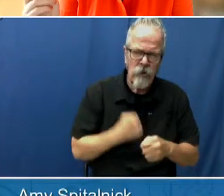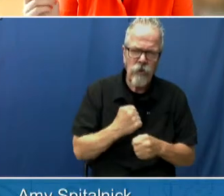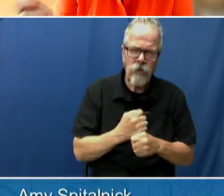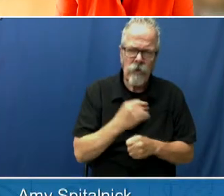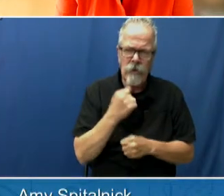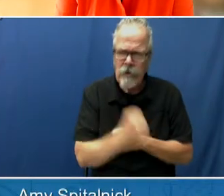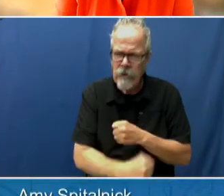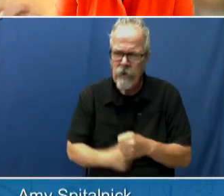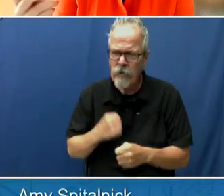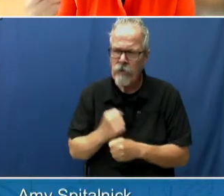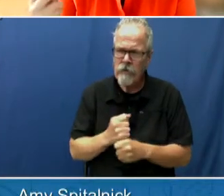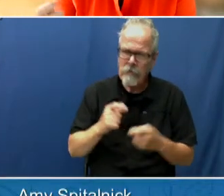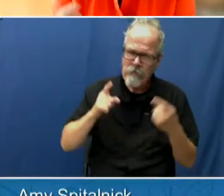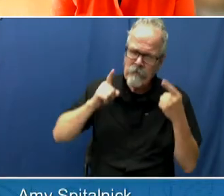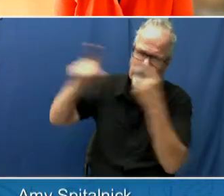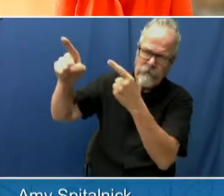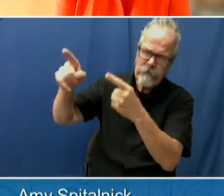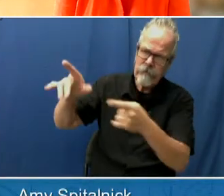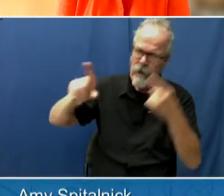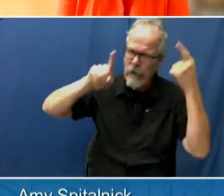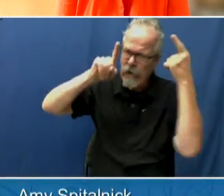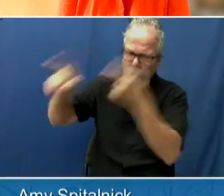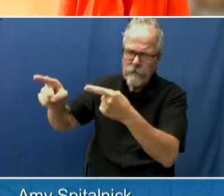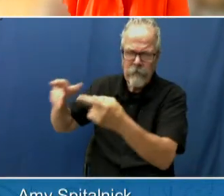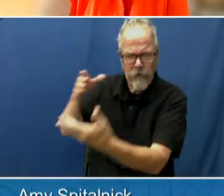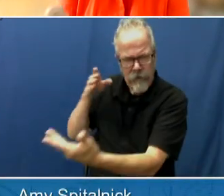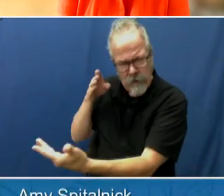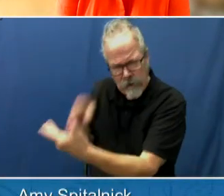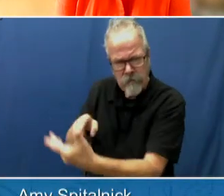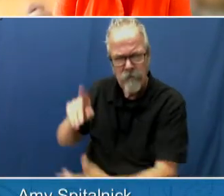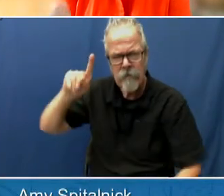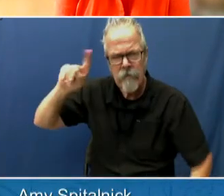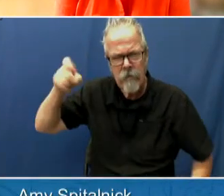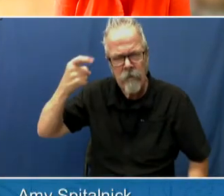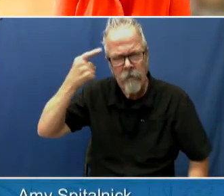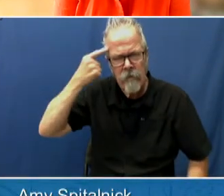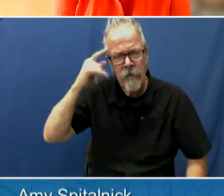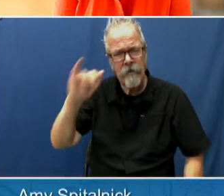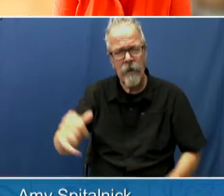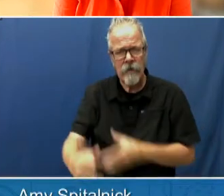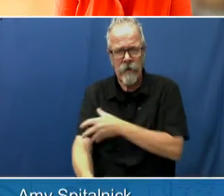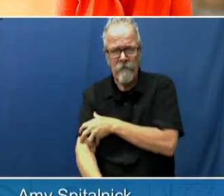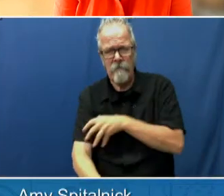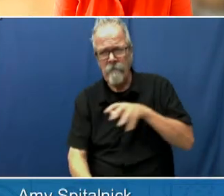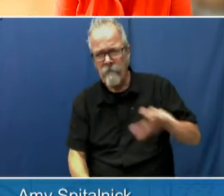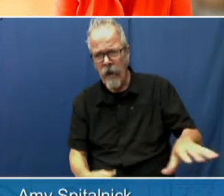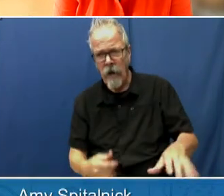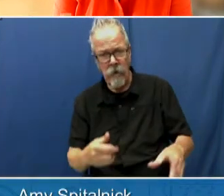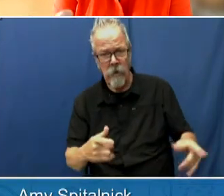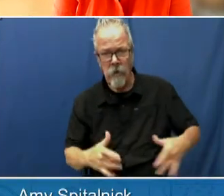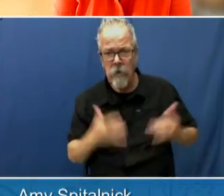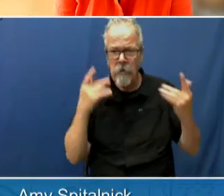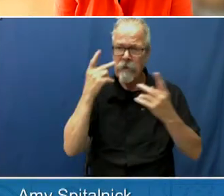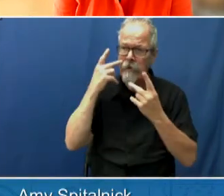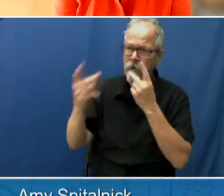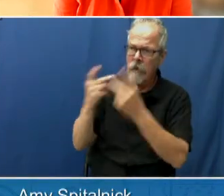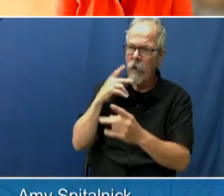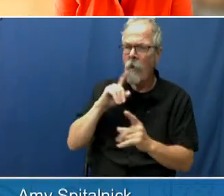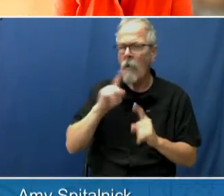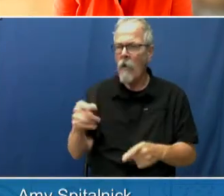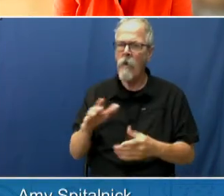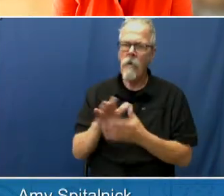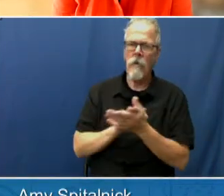uniquely emboldened and empowered in this moment, who seek to seize on any progress we're making towards a more inclusive society and